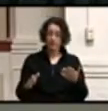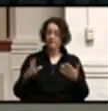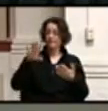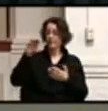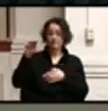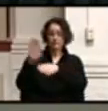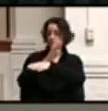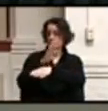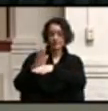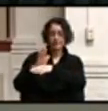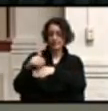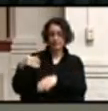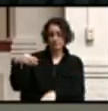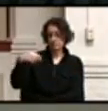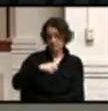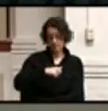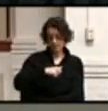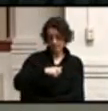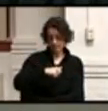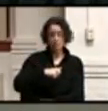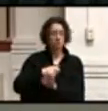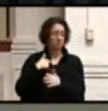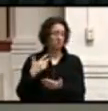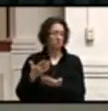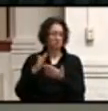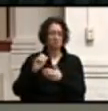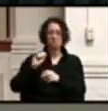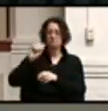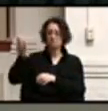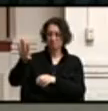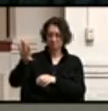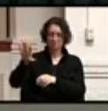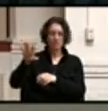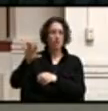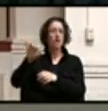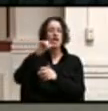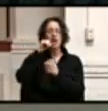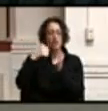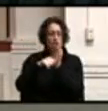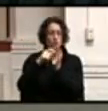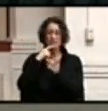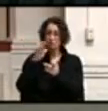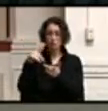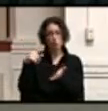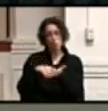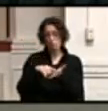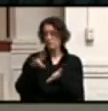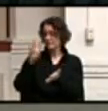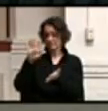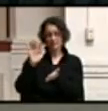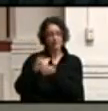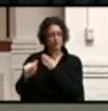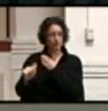paid to send them another notice saying you now owe $75 because there's a $25.